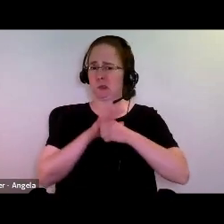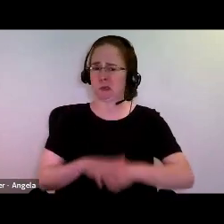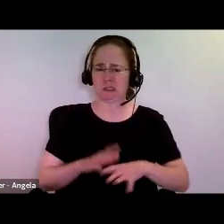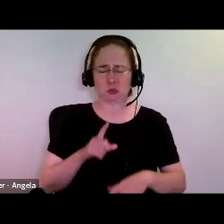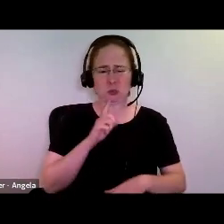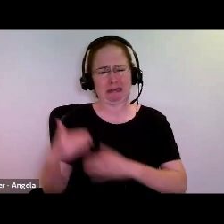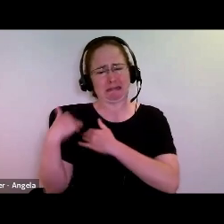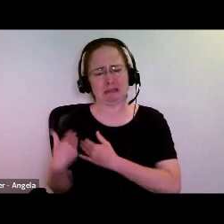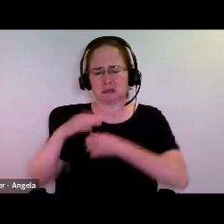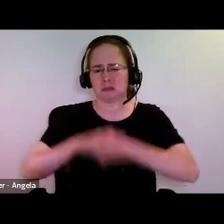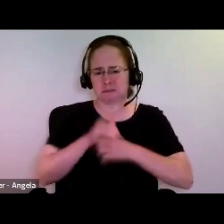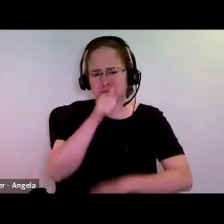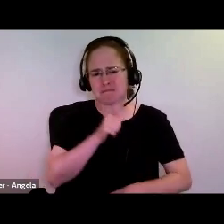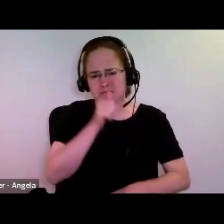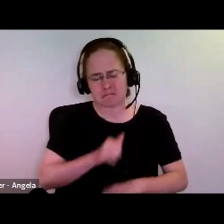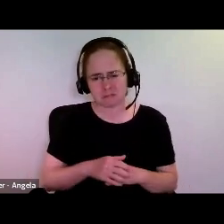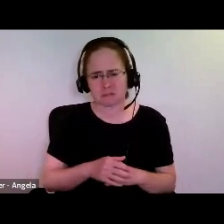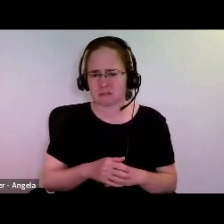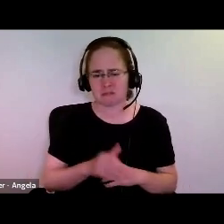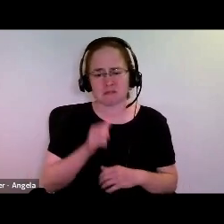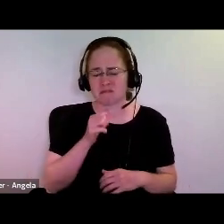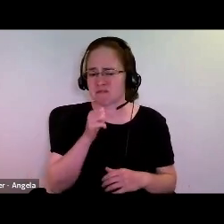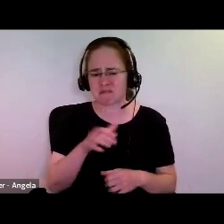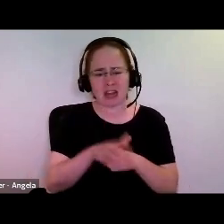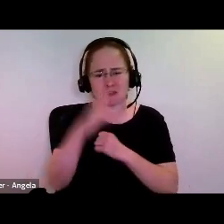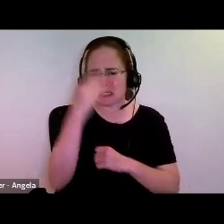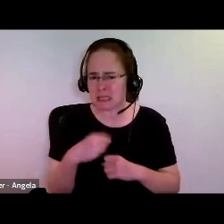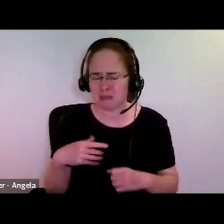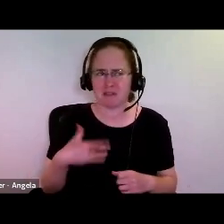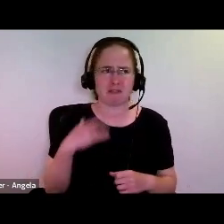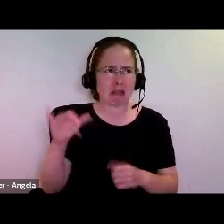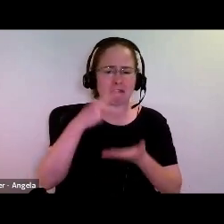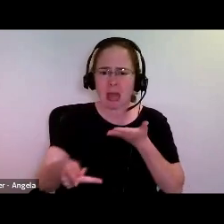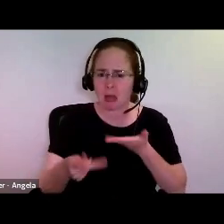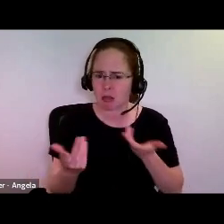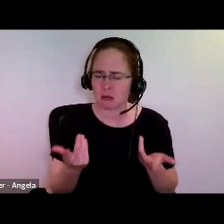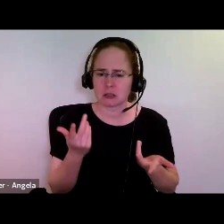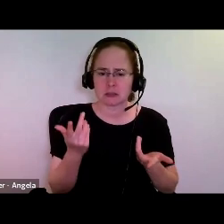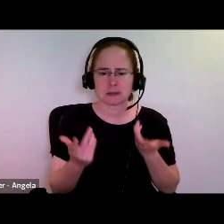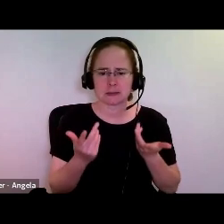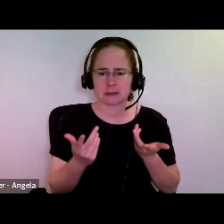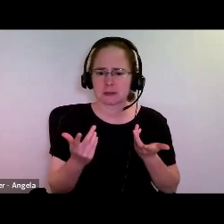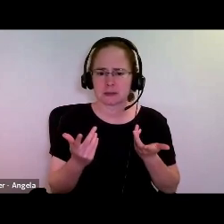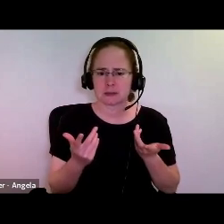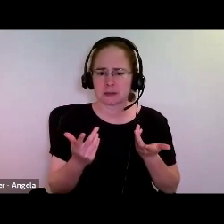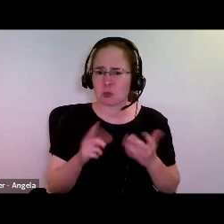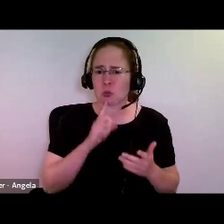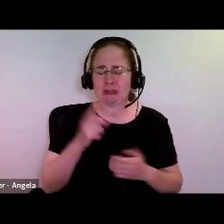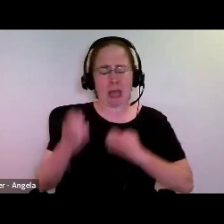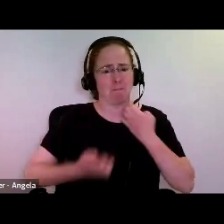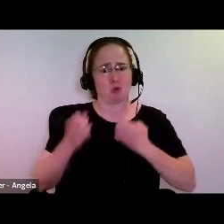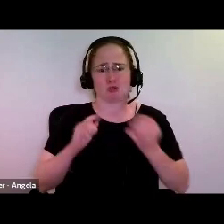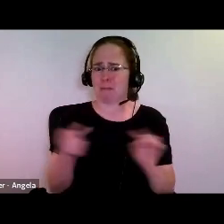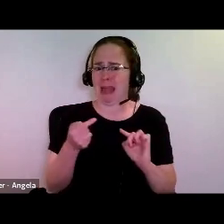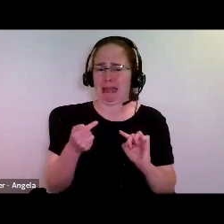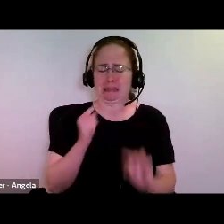toll. Lack of sleep, feeling of failure, and downright emotional